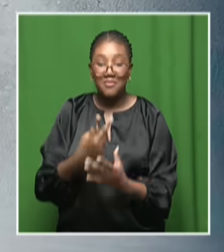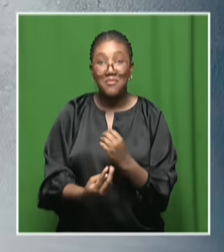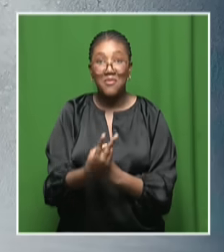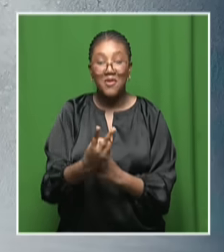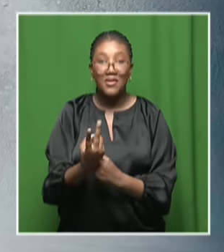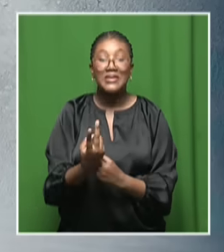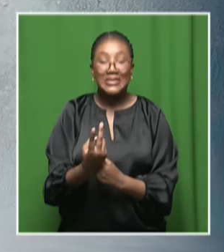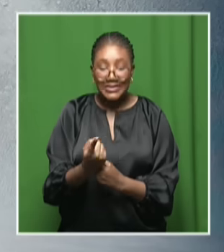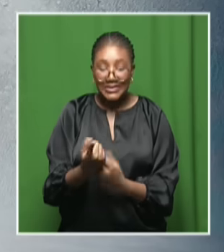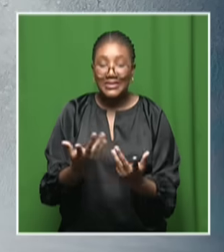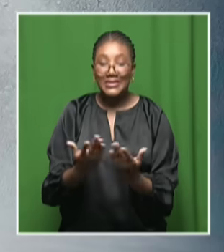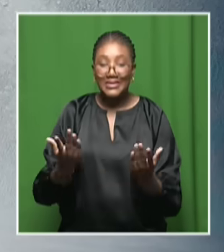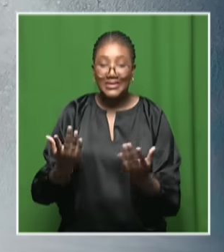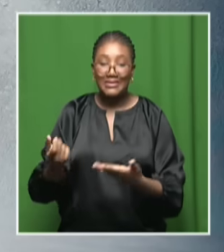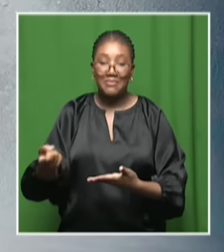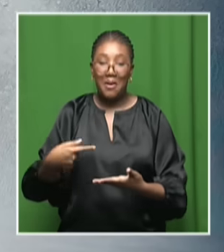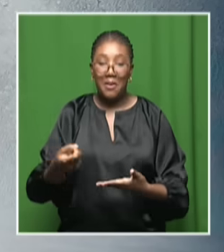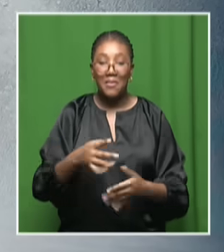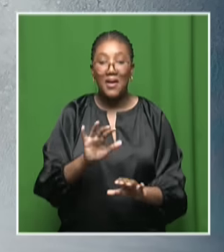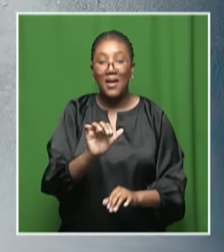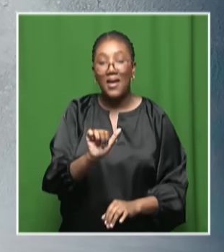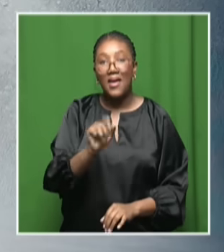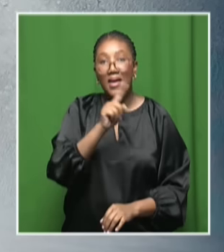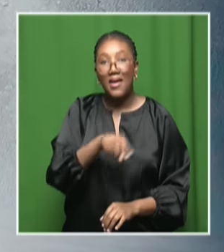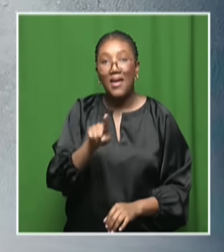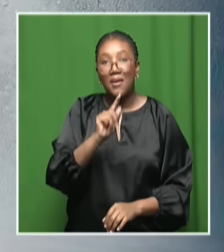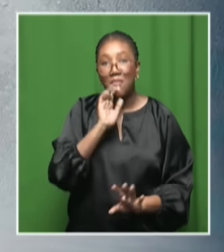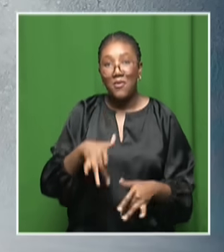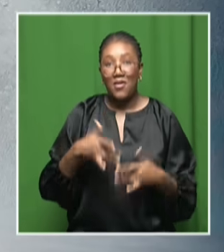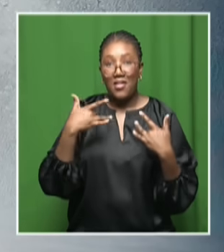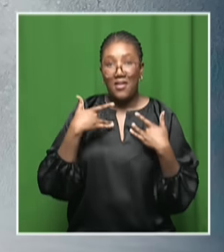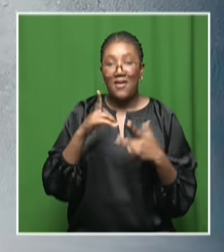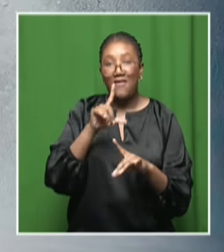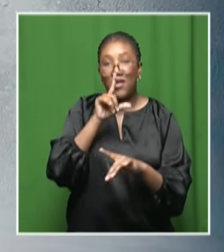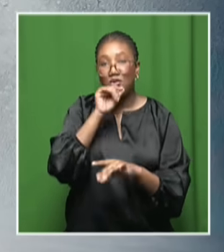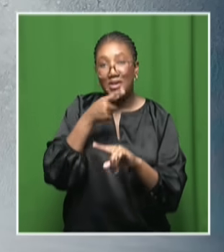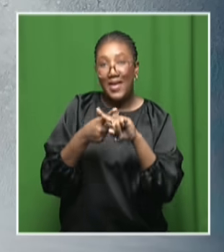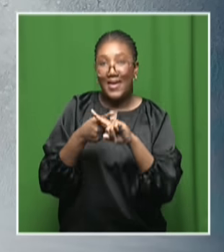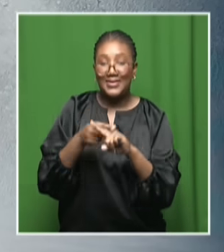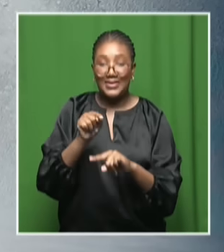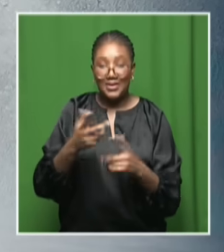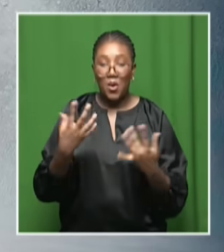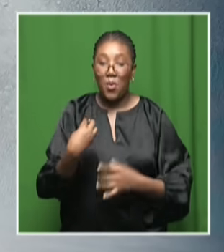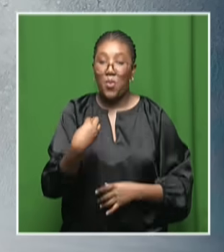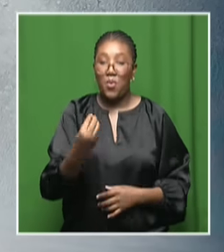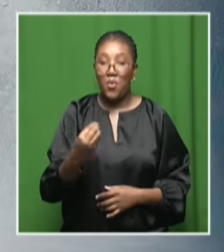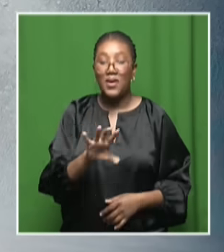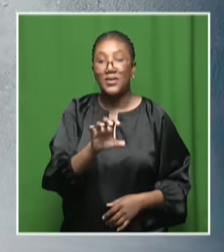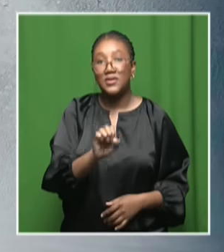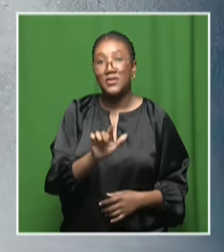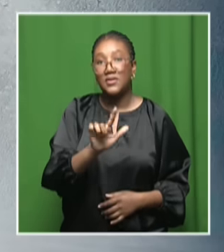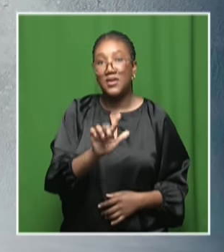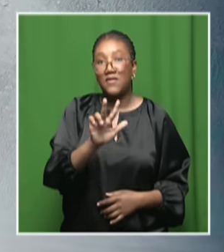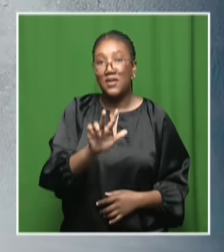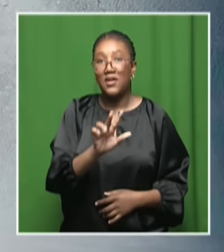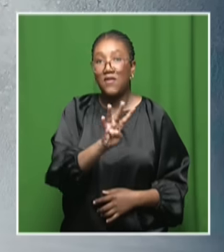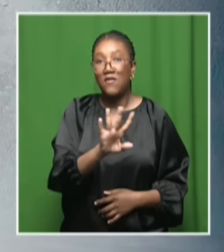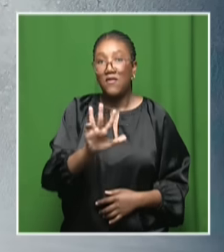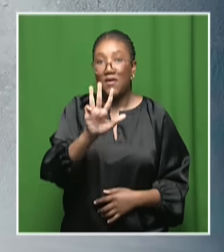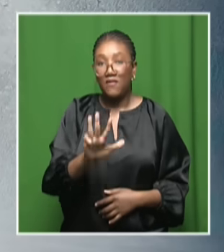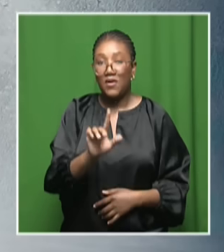interact with us on our X platform at Morning Live SABC, and of course you can also see that WhatsApp line on your screens, 078